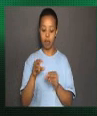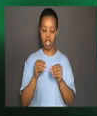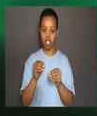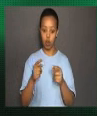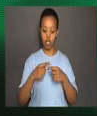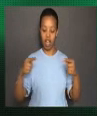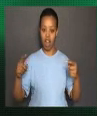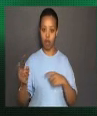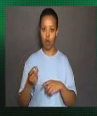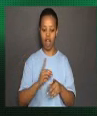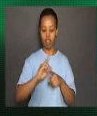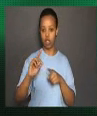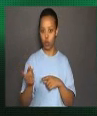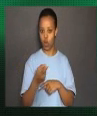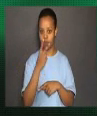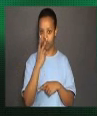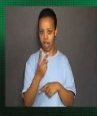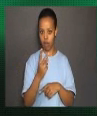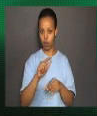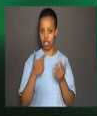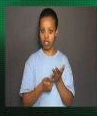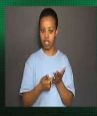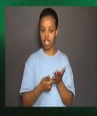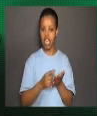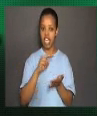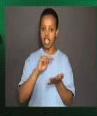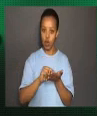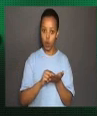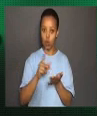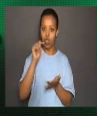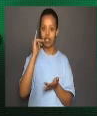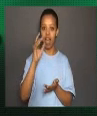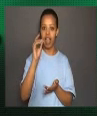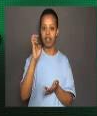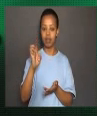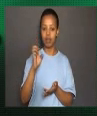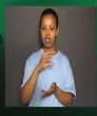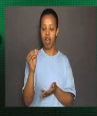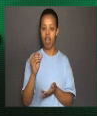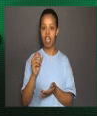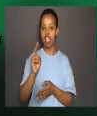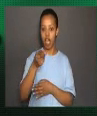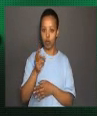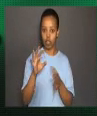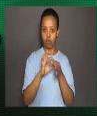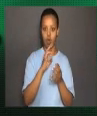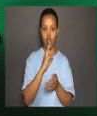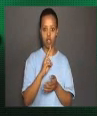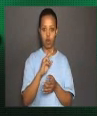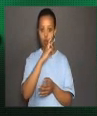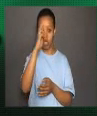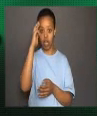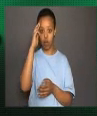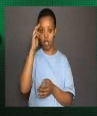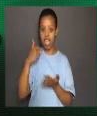an example of a nucleotide, and these are hydrogen bonds. Does your